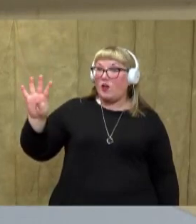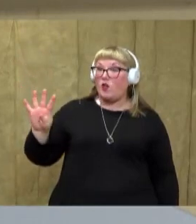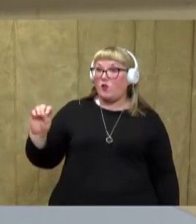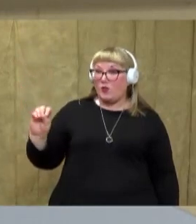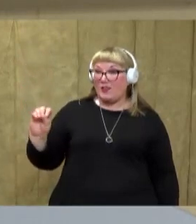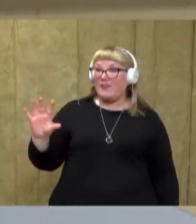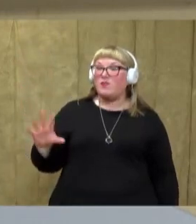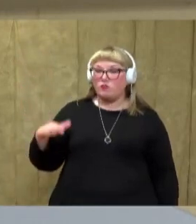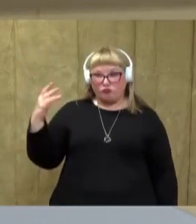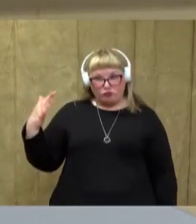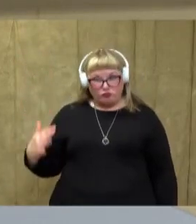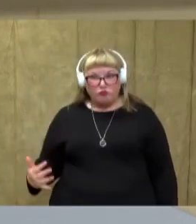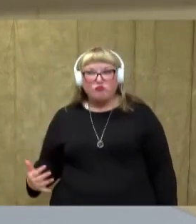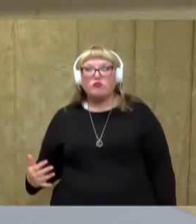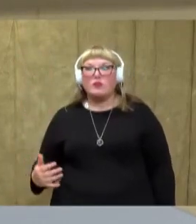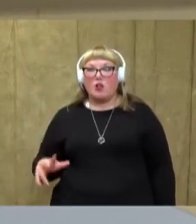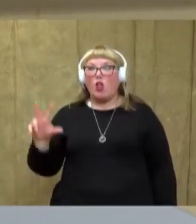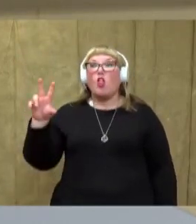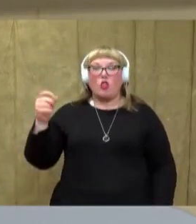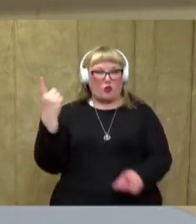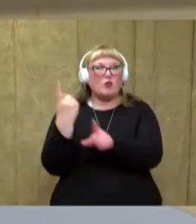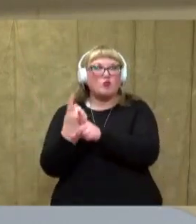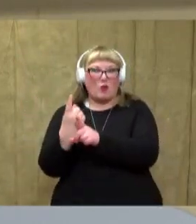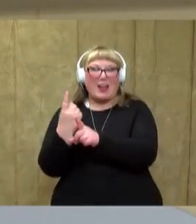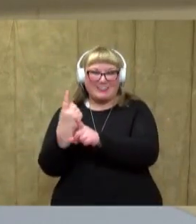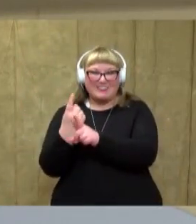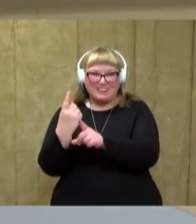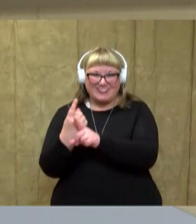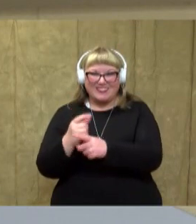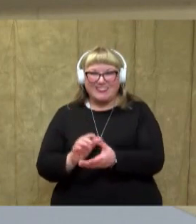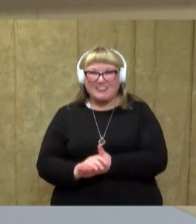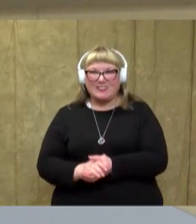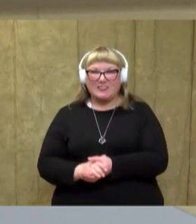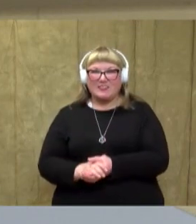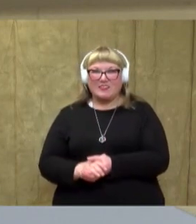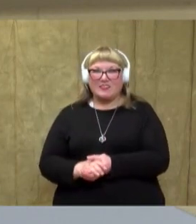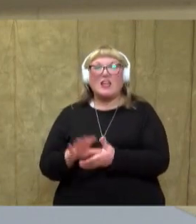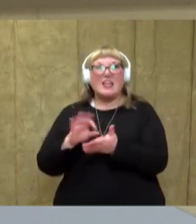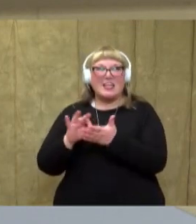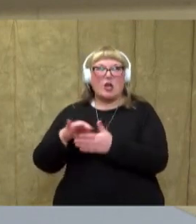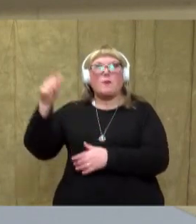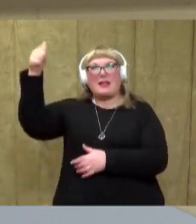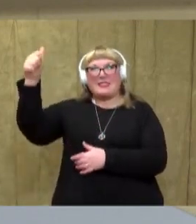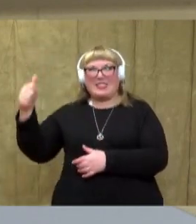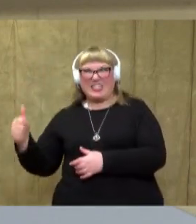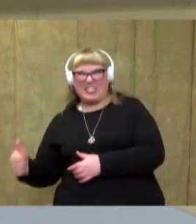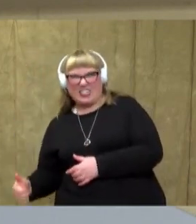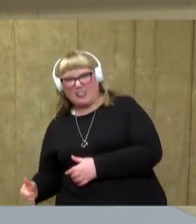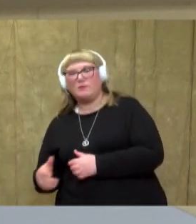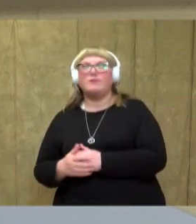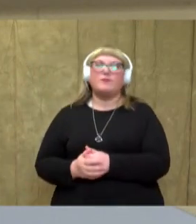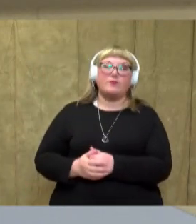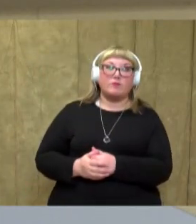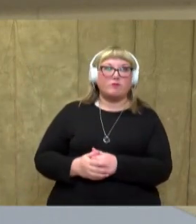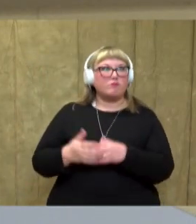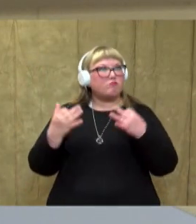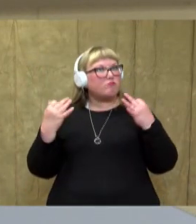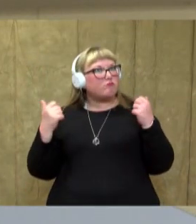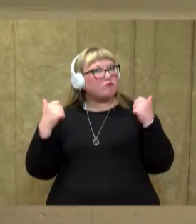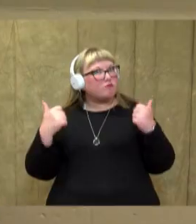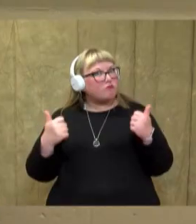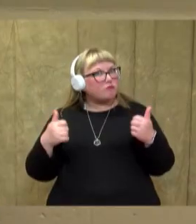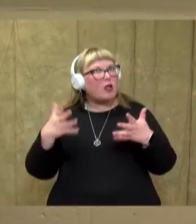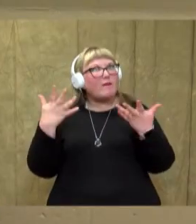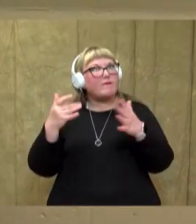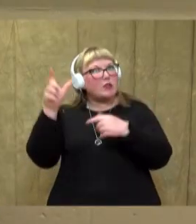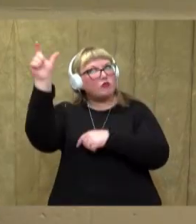30, 40. Good job. So that 30 is our right number when we count by tens in this last row. All right, so we've got that whole row complete.